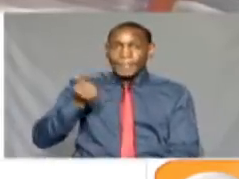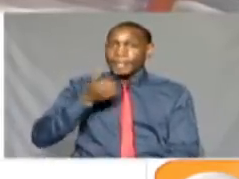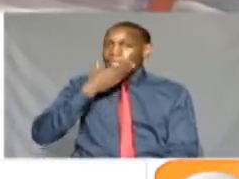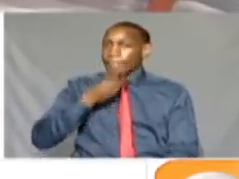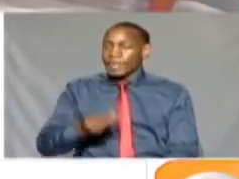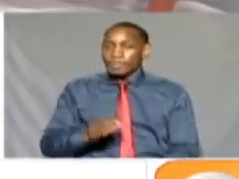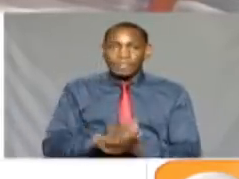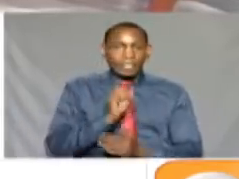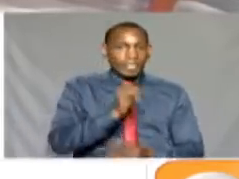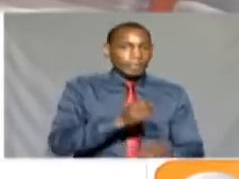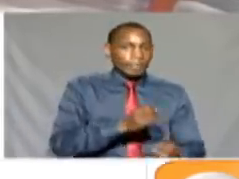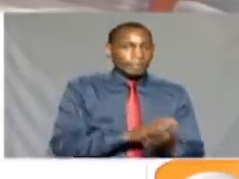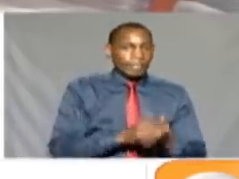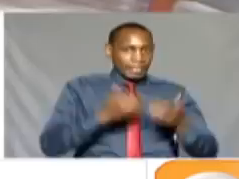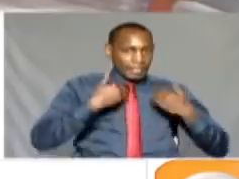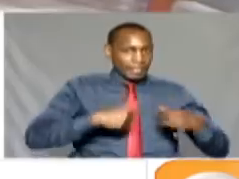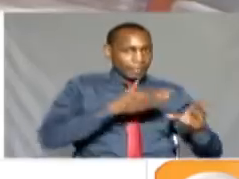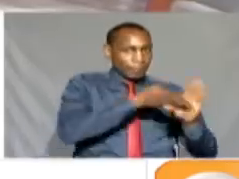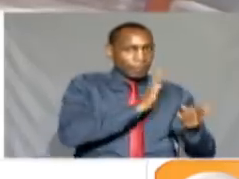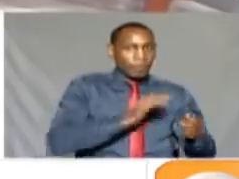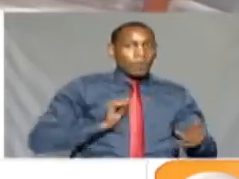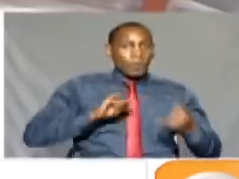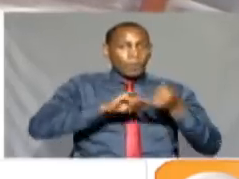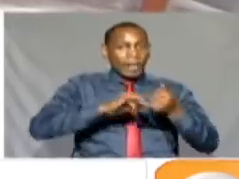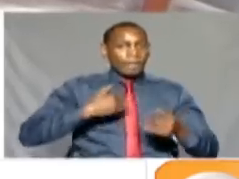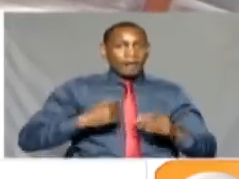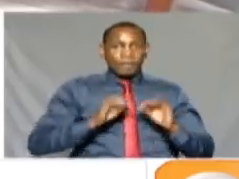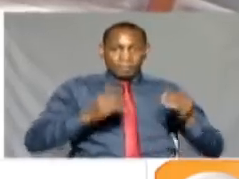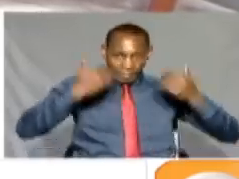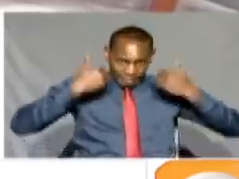Nikiondoa ana bibi. Nie.